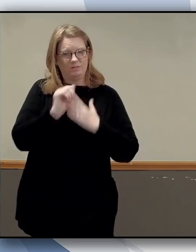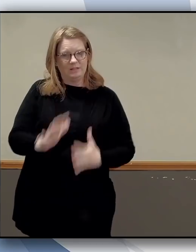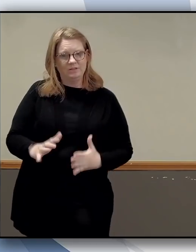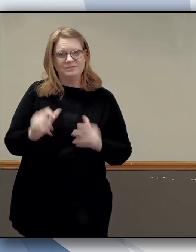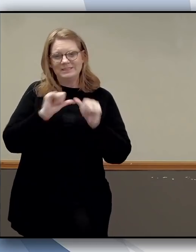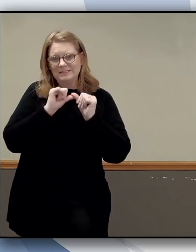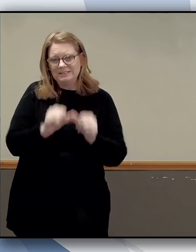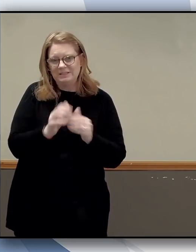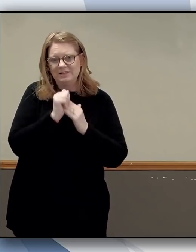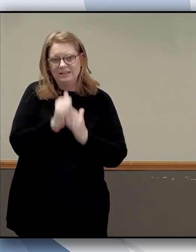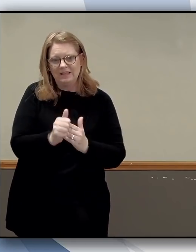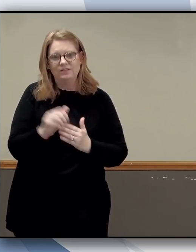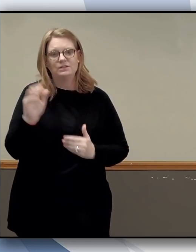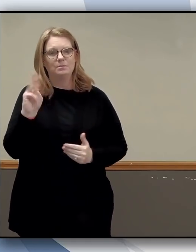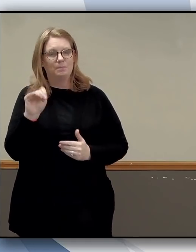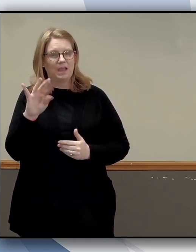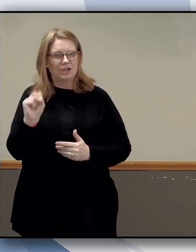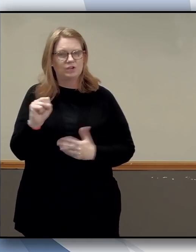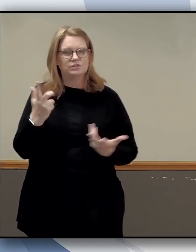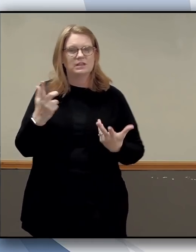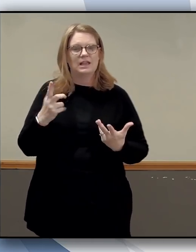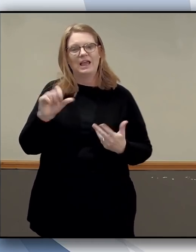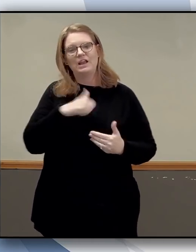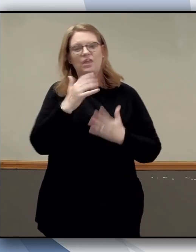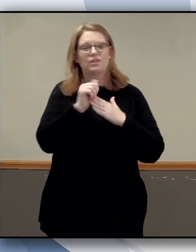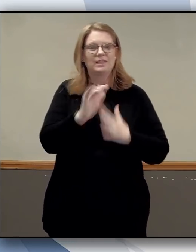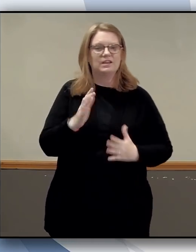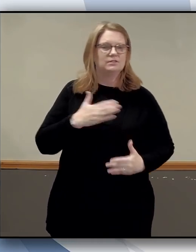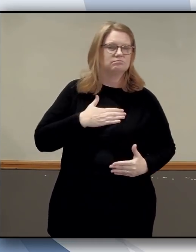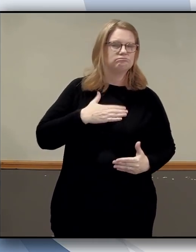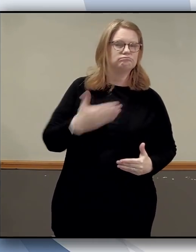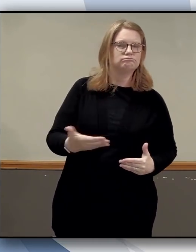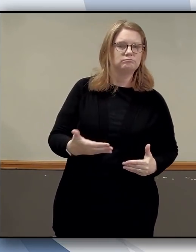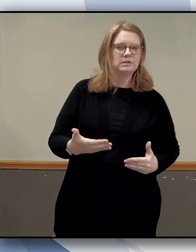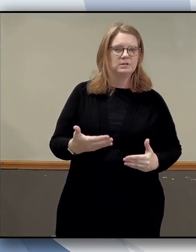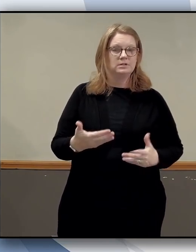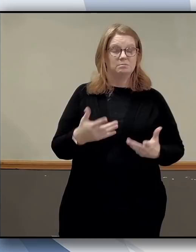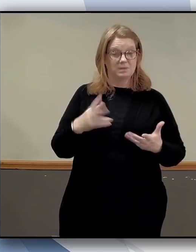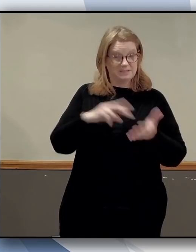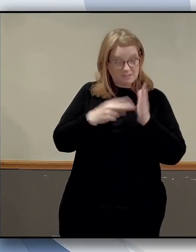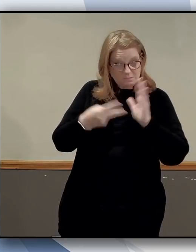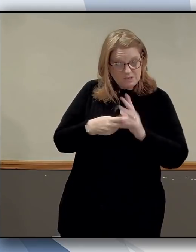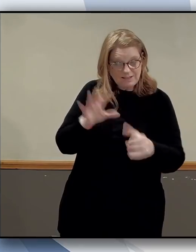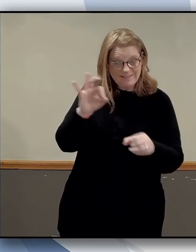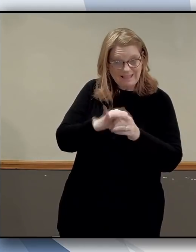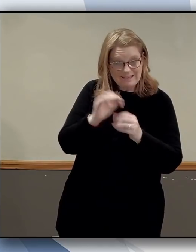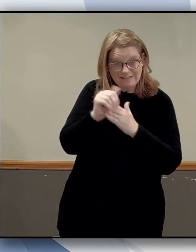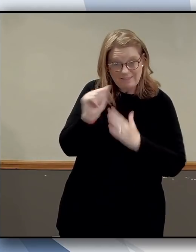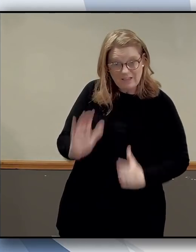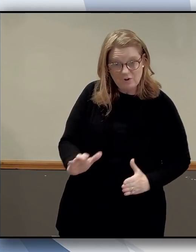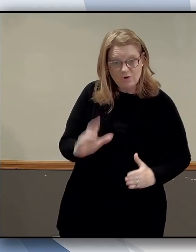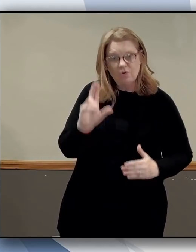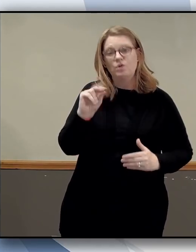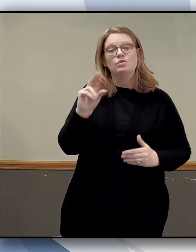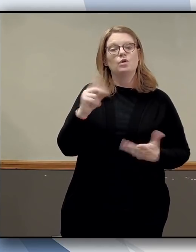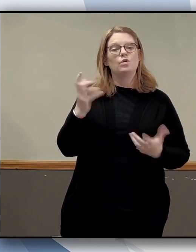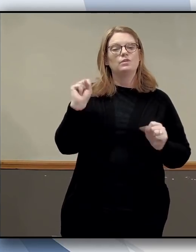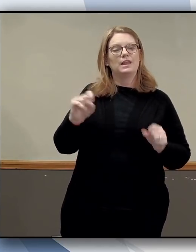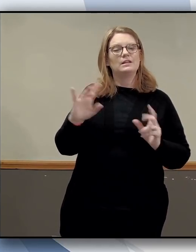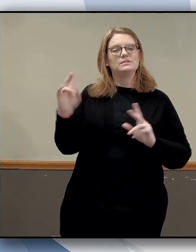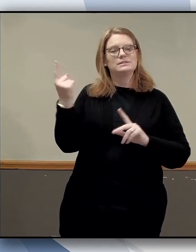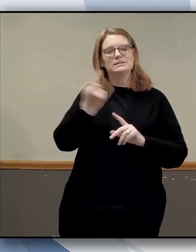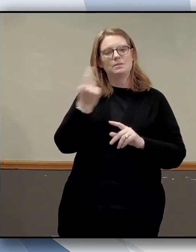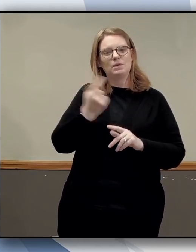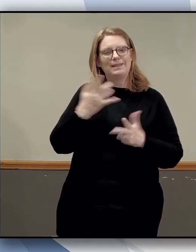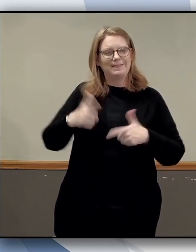as mayors and other leaders step up. But you don't have to be an elected leader to lead. You can be a resident assistant